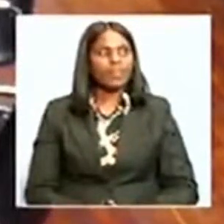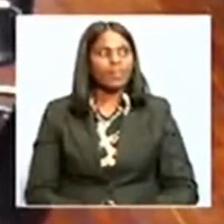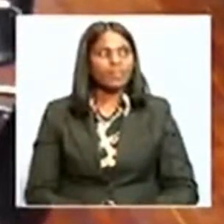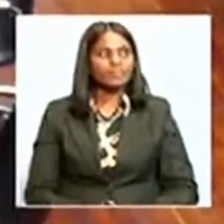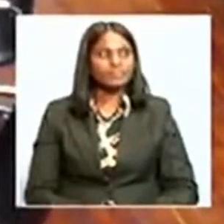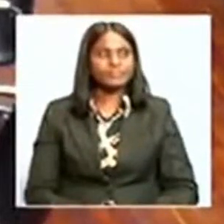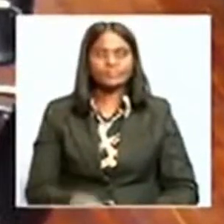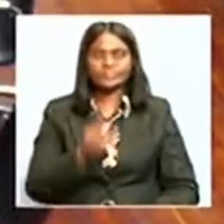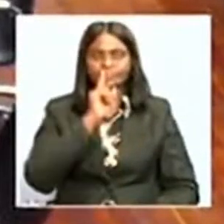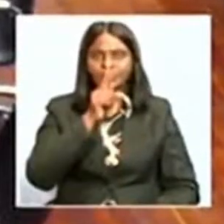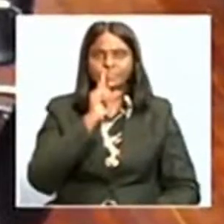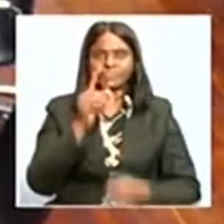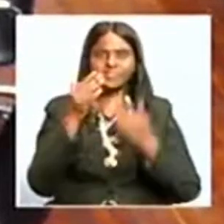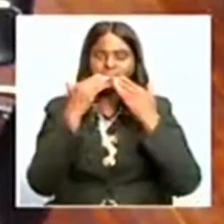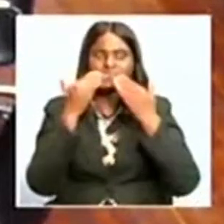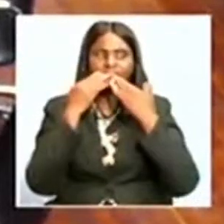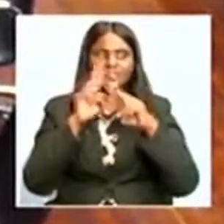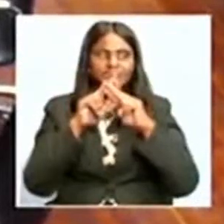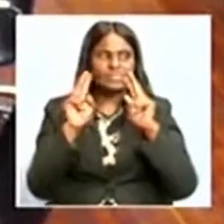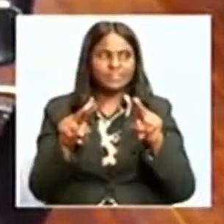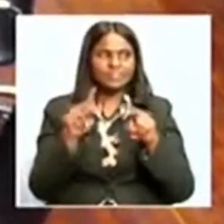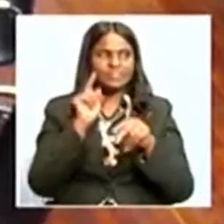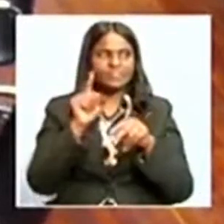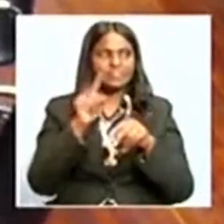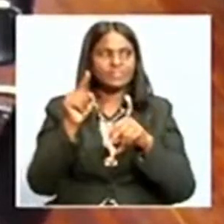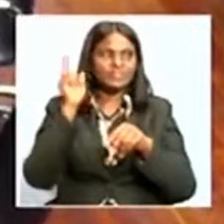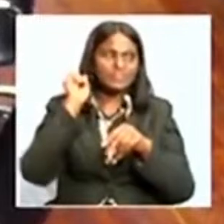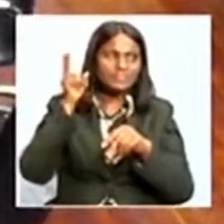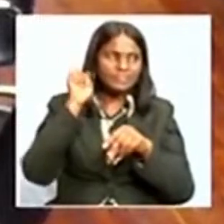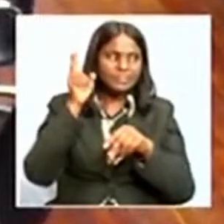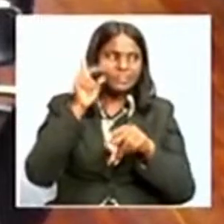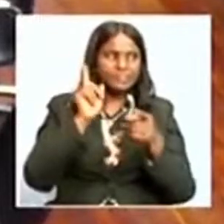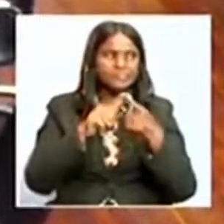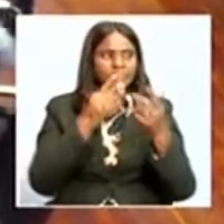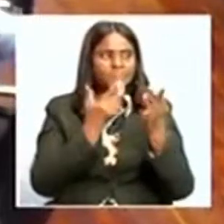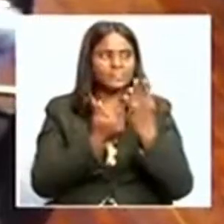Sure. Thank you, Chair. So the background to this